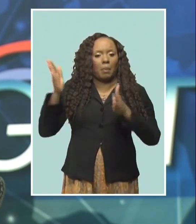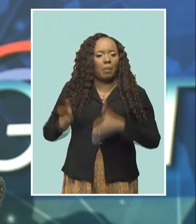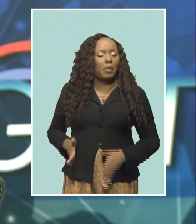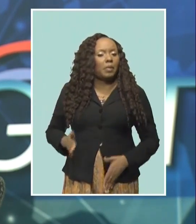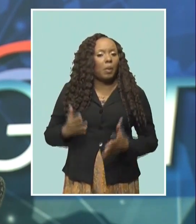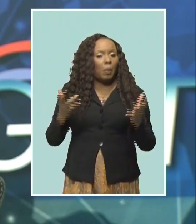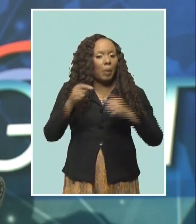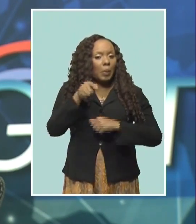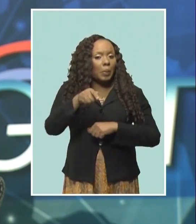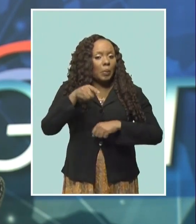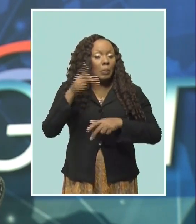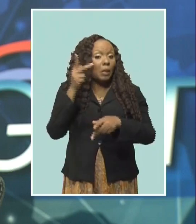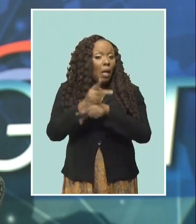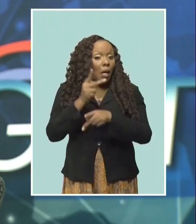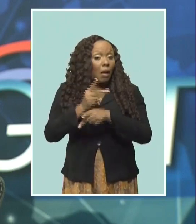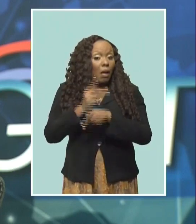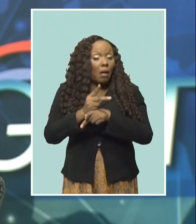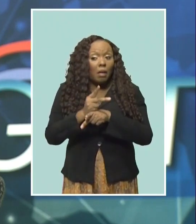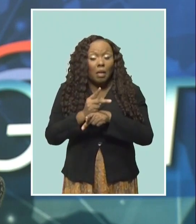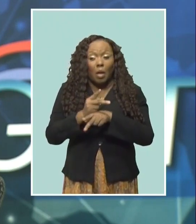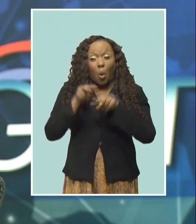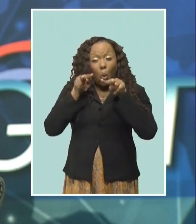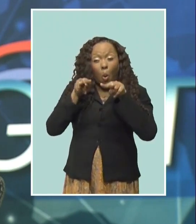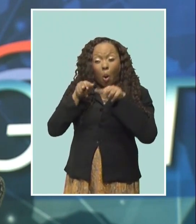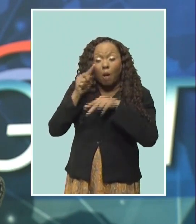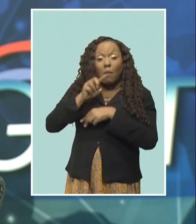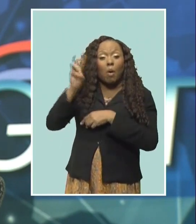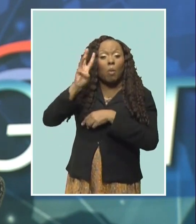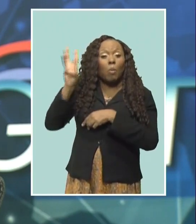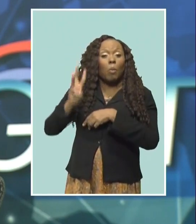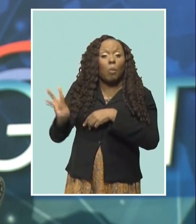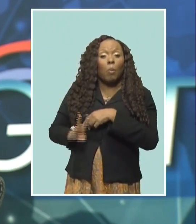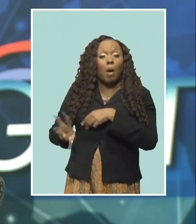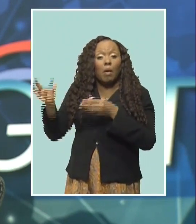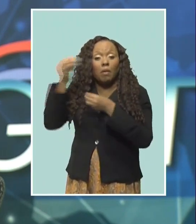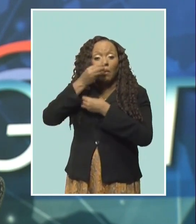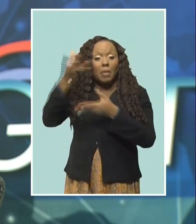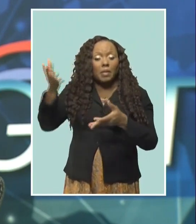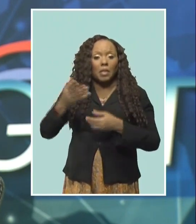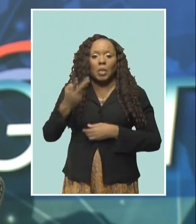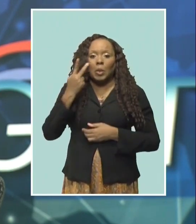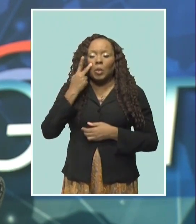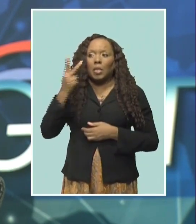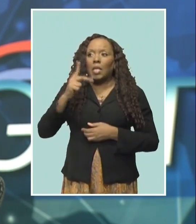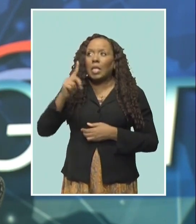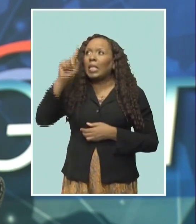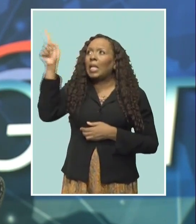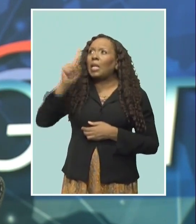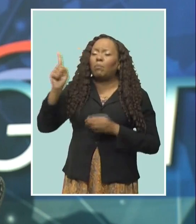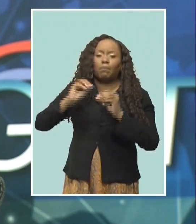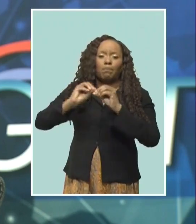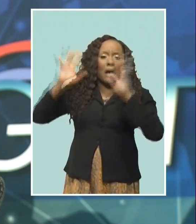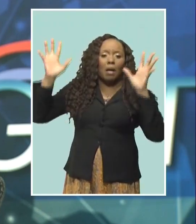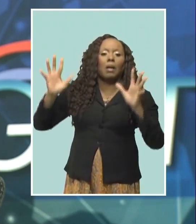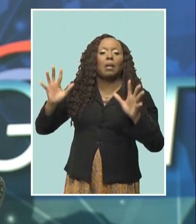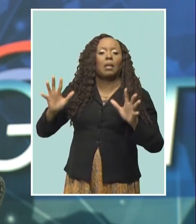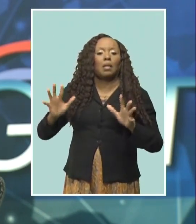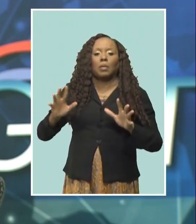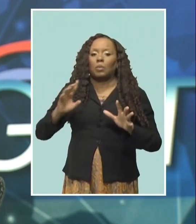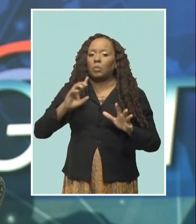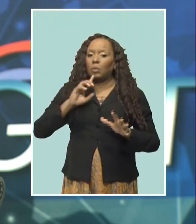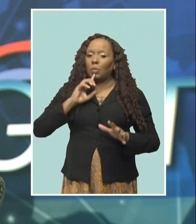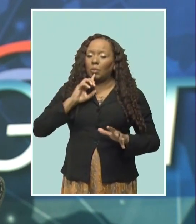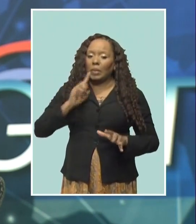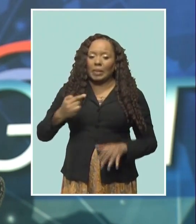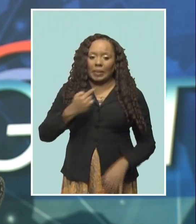pay attention to weather alerts and to be very mindful of that flash of bright light in particular. Our Rachel Agard sat